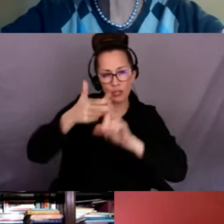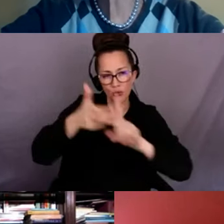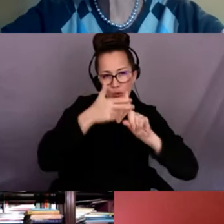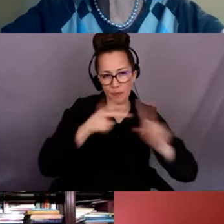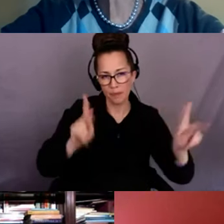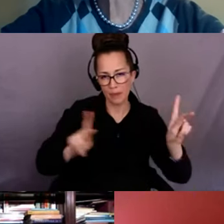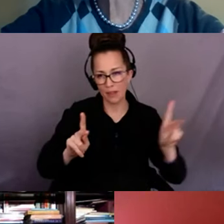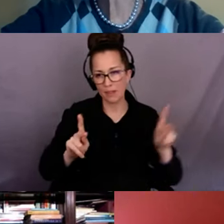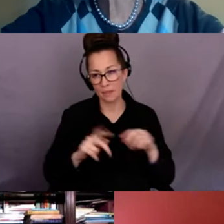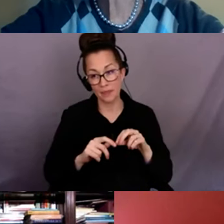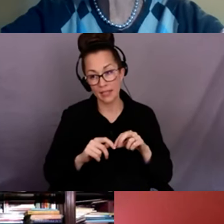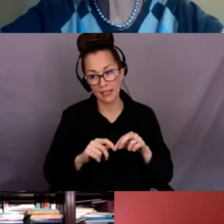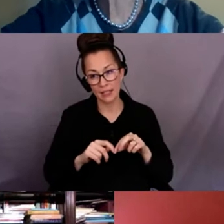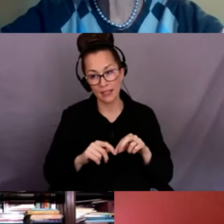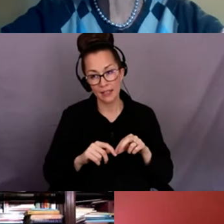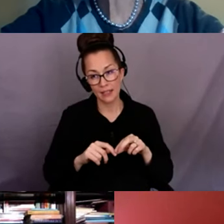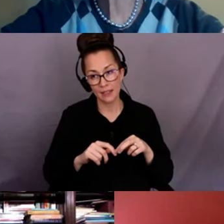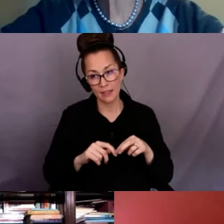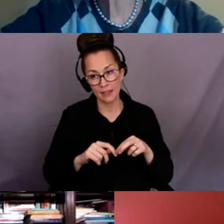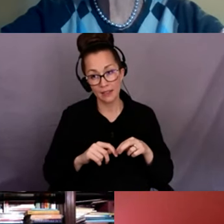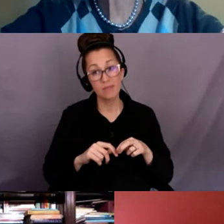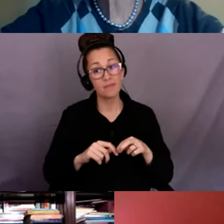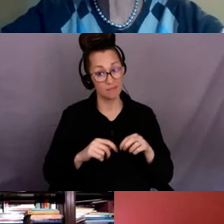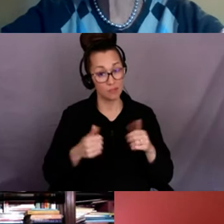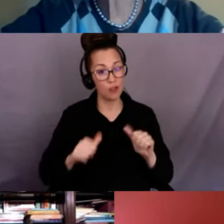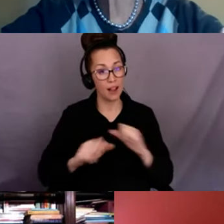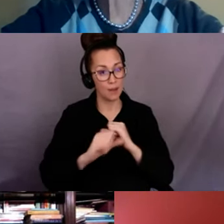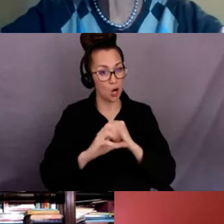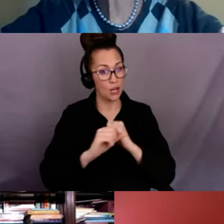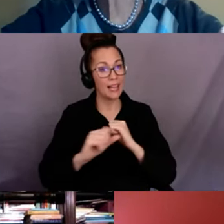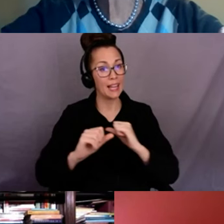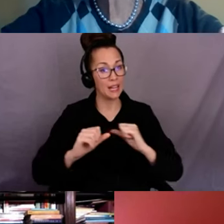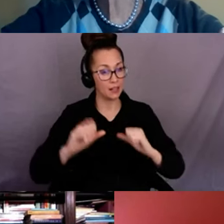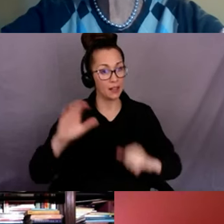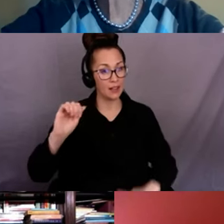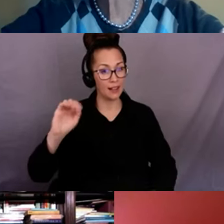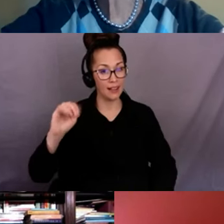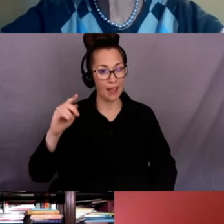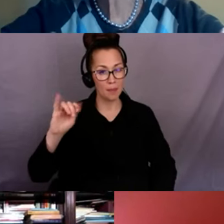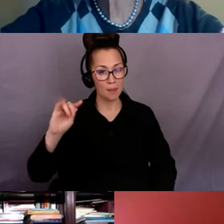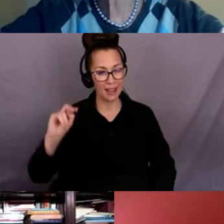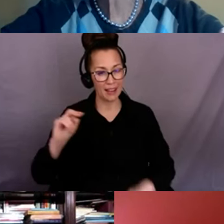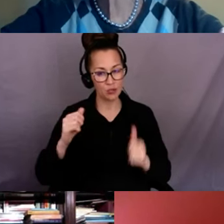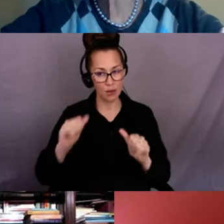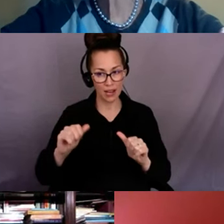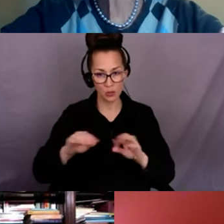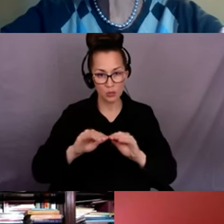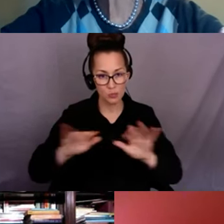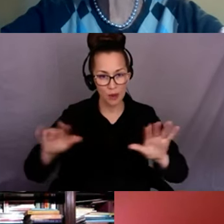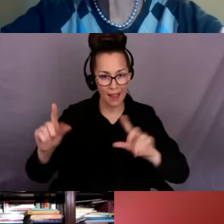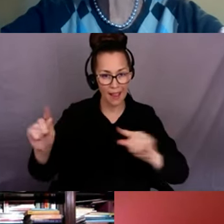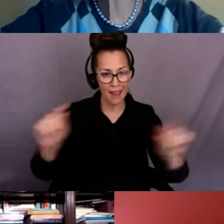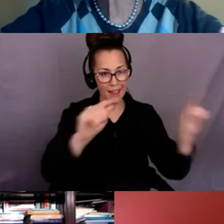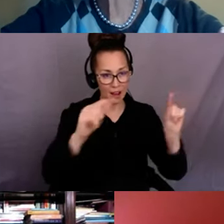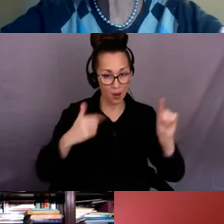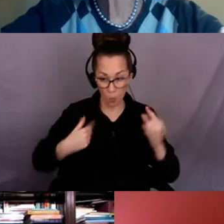really, you know, working on a marketing campaign and really spreading the word about what it is that we do here in this field. And then also